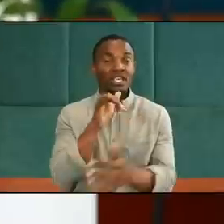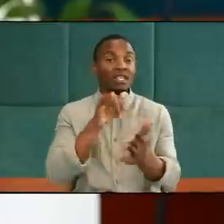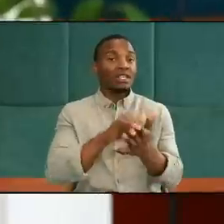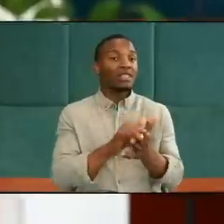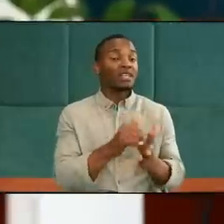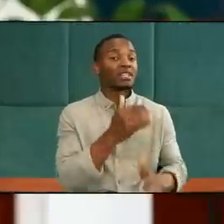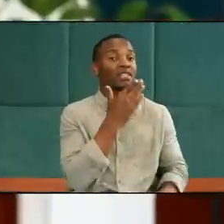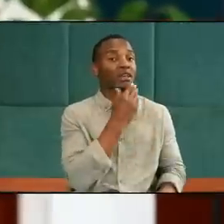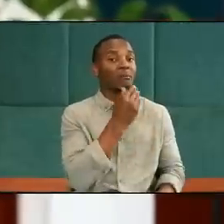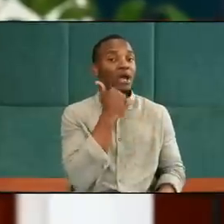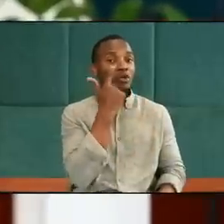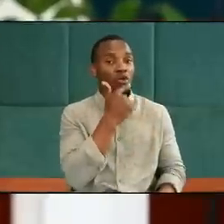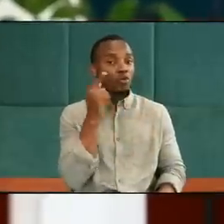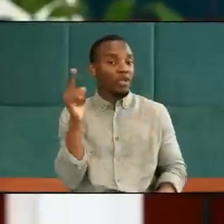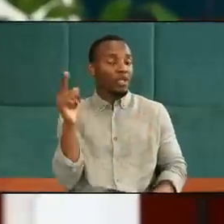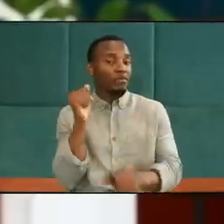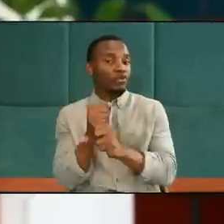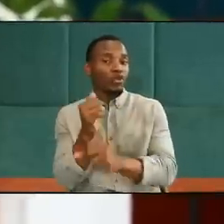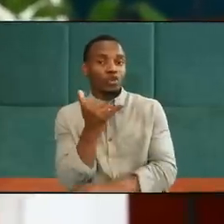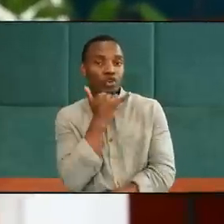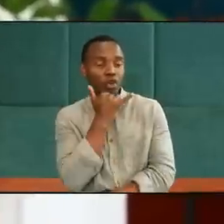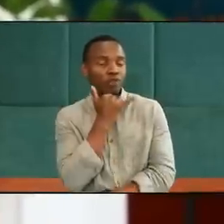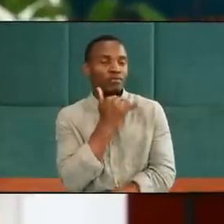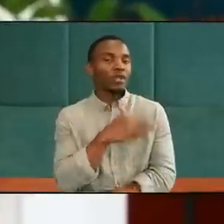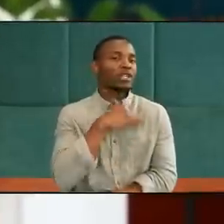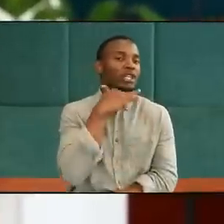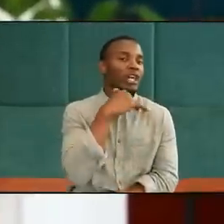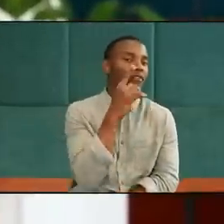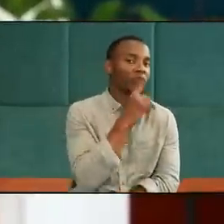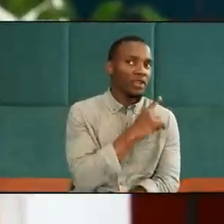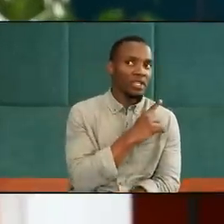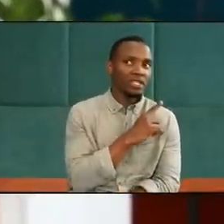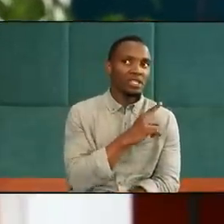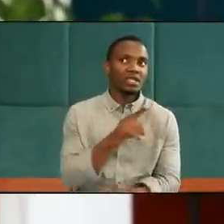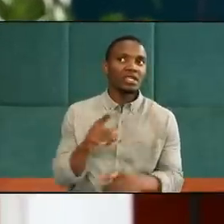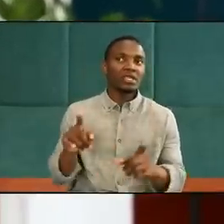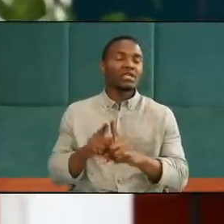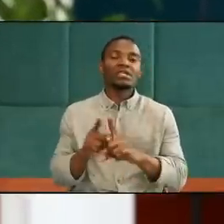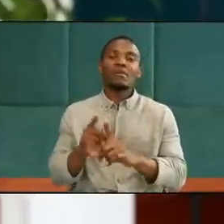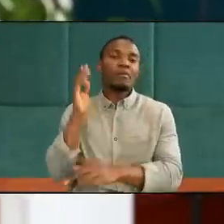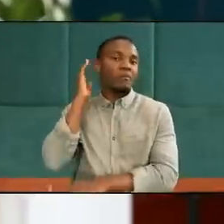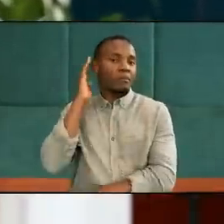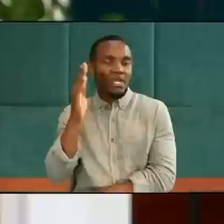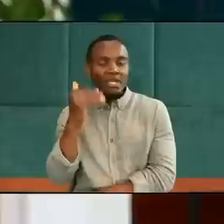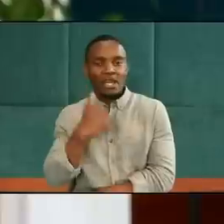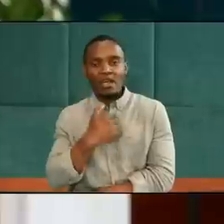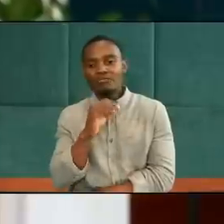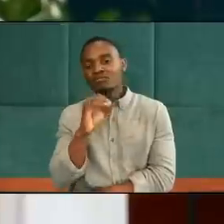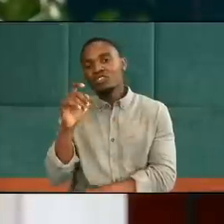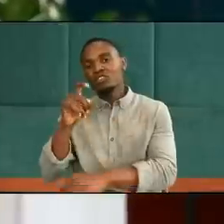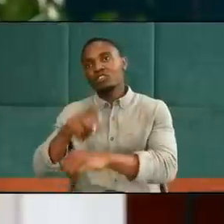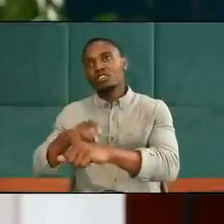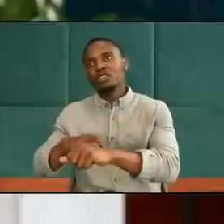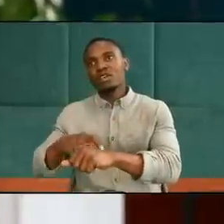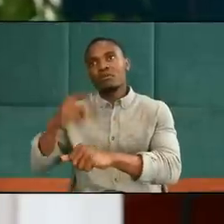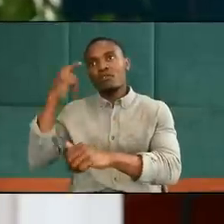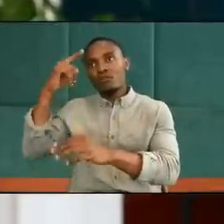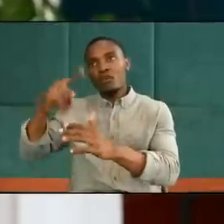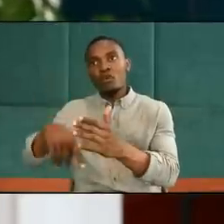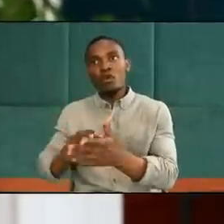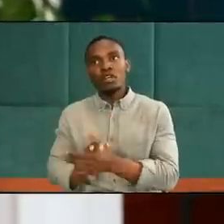he offended is dead. And so there was no time for makeup